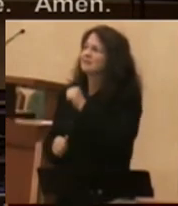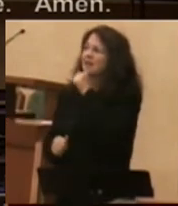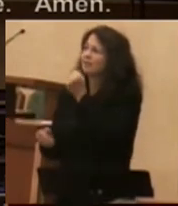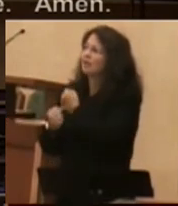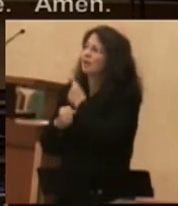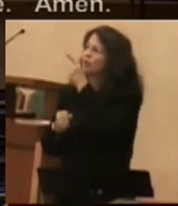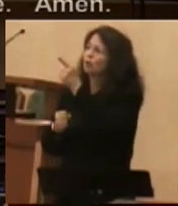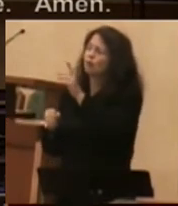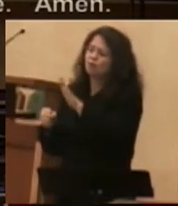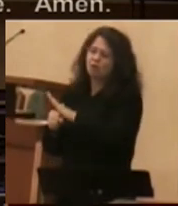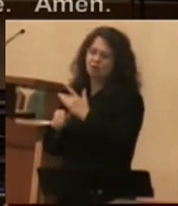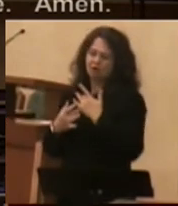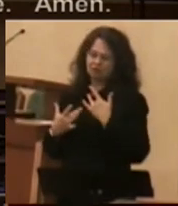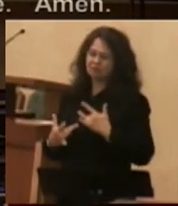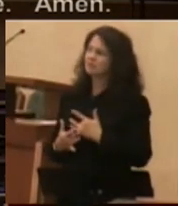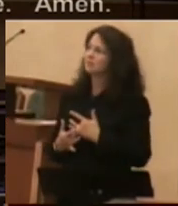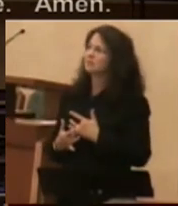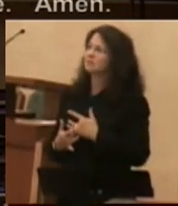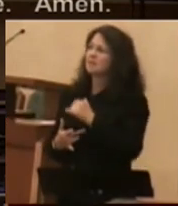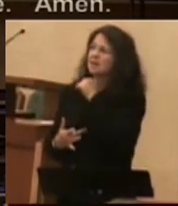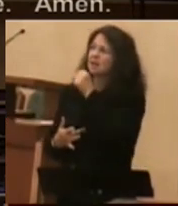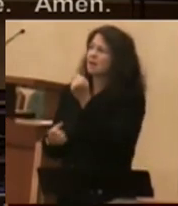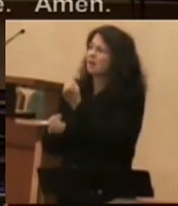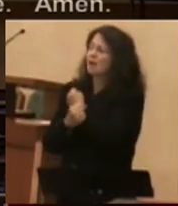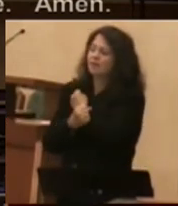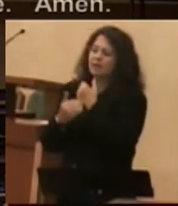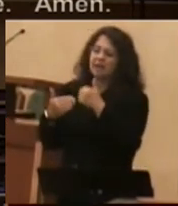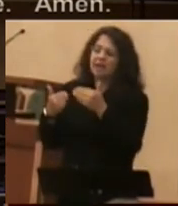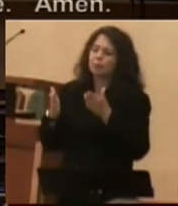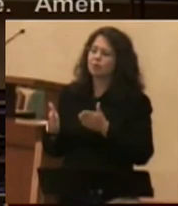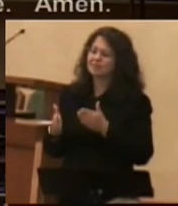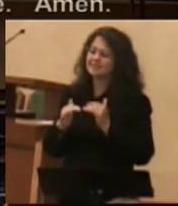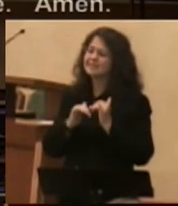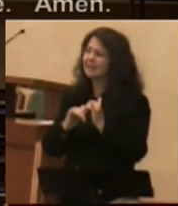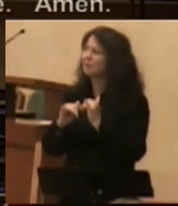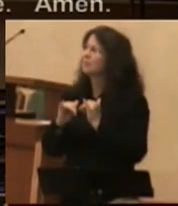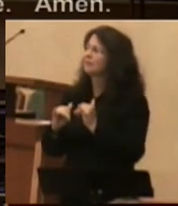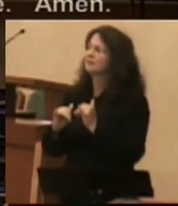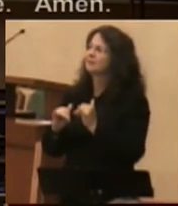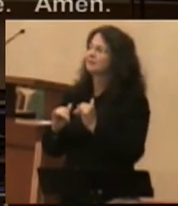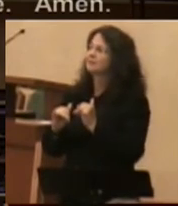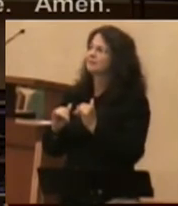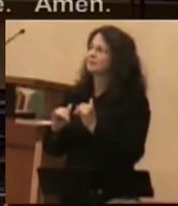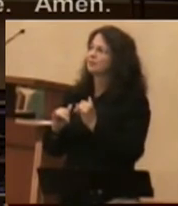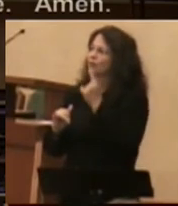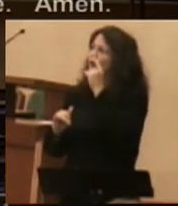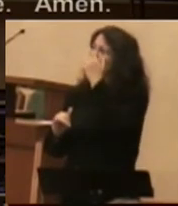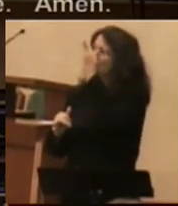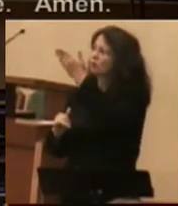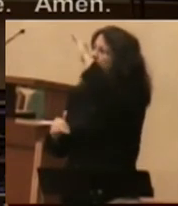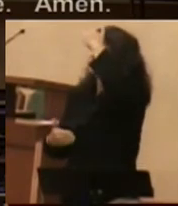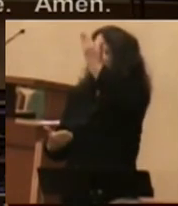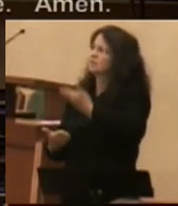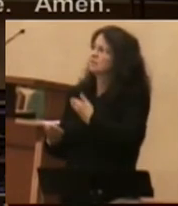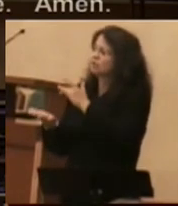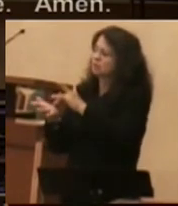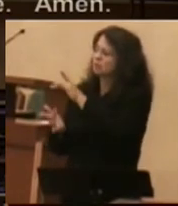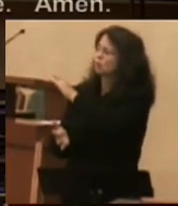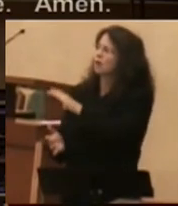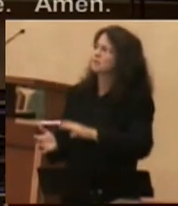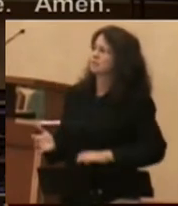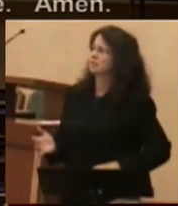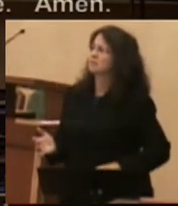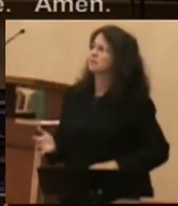not loved you with our whole heart. We have not loved our neighbors as ourselves. For the sake of your Son, Jesus